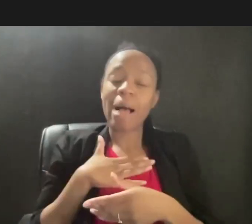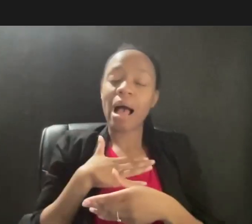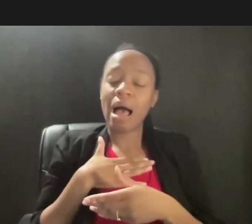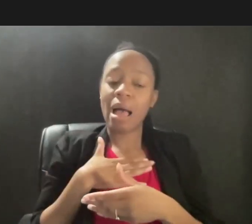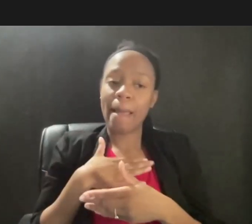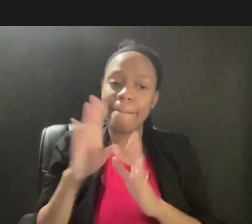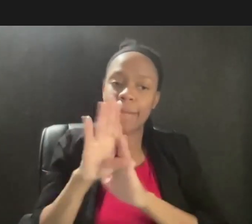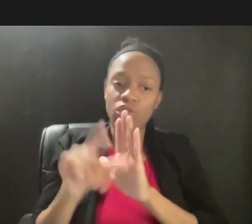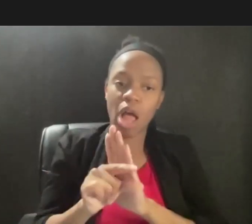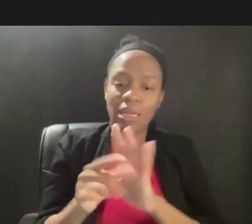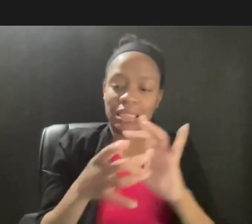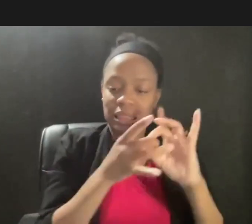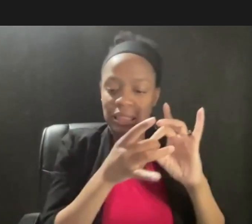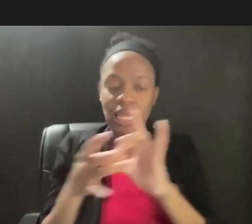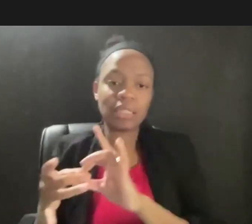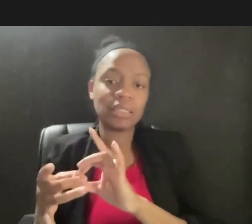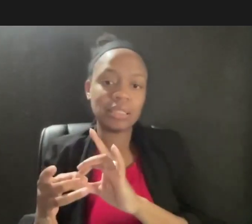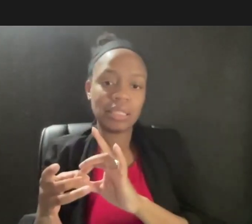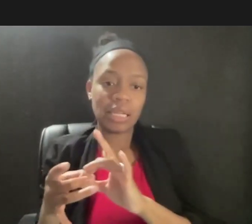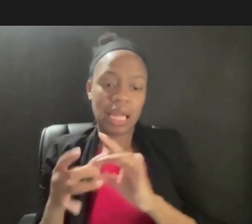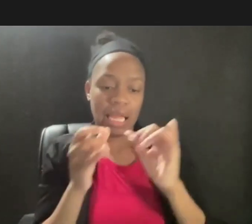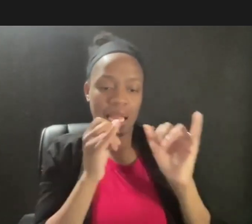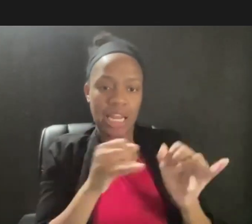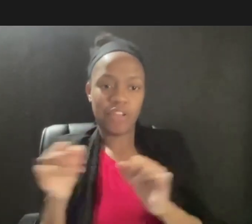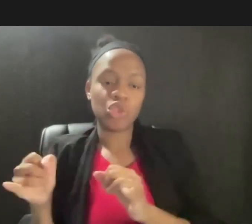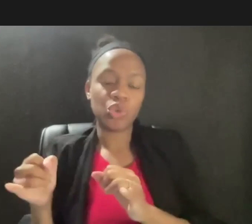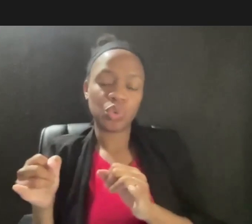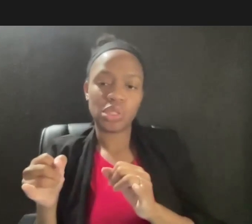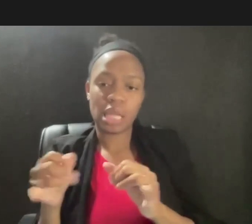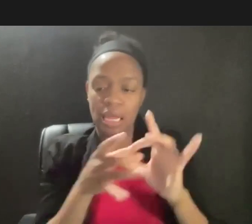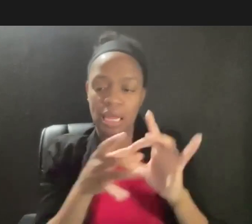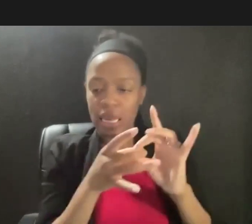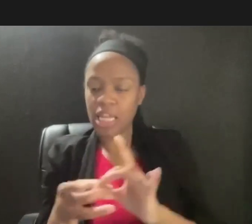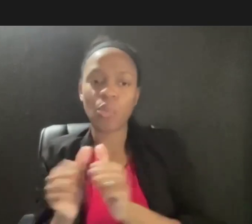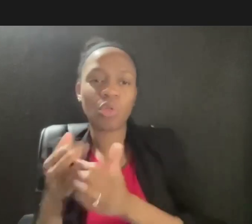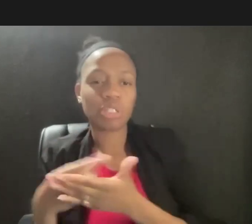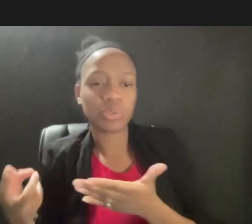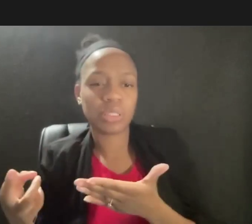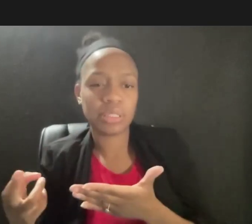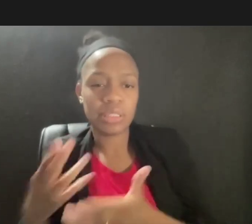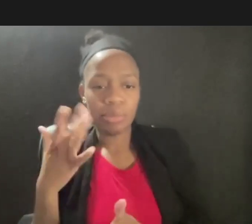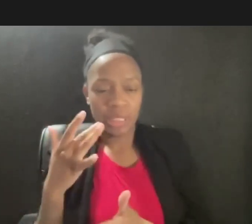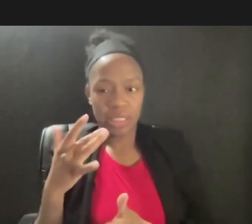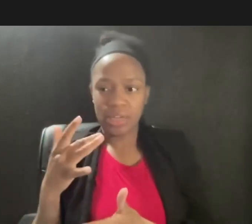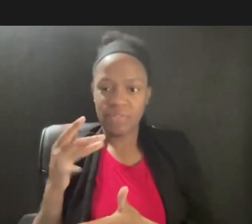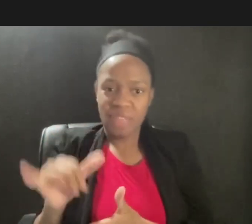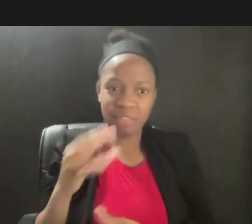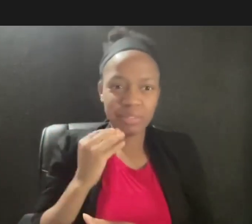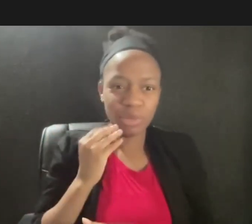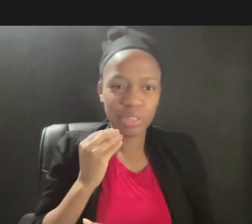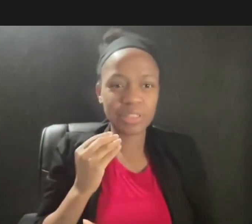been connecting individuals to those resources. And because of those experiences, I know how